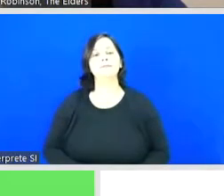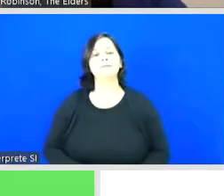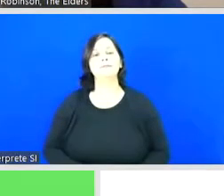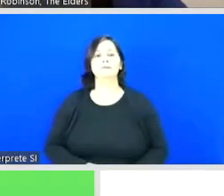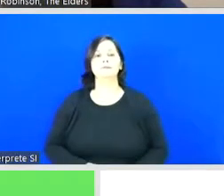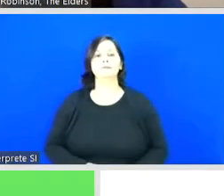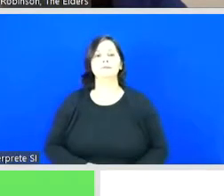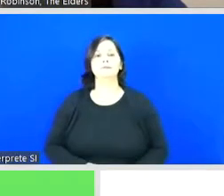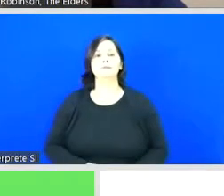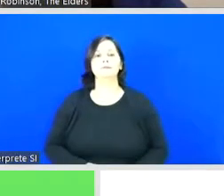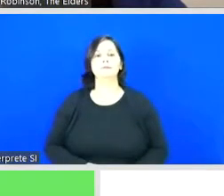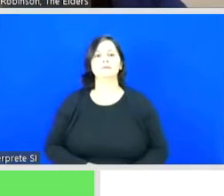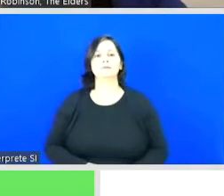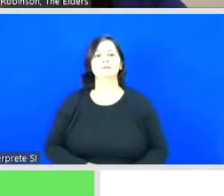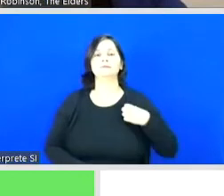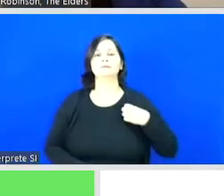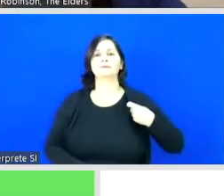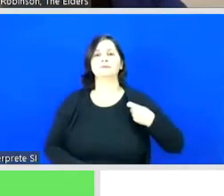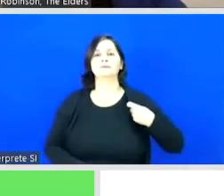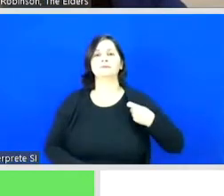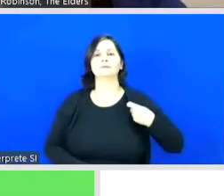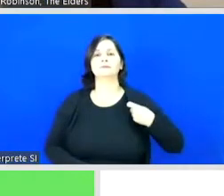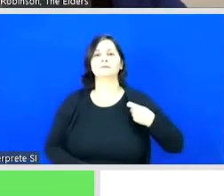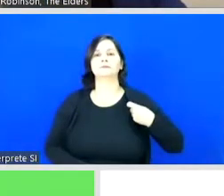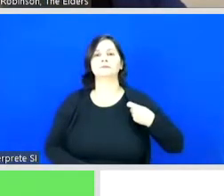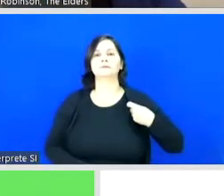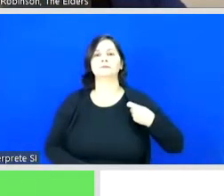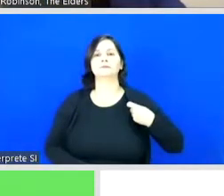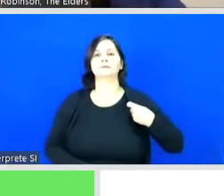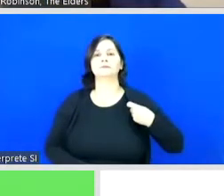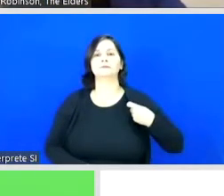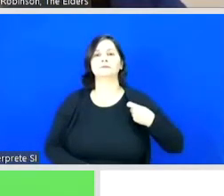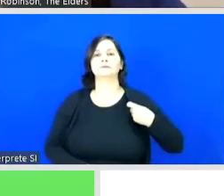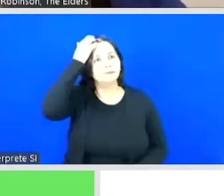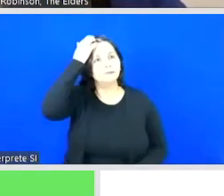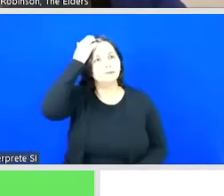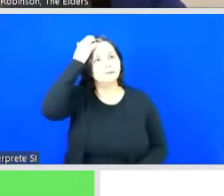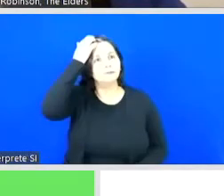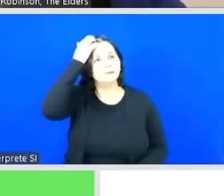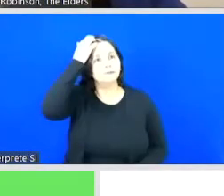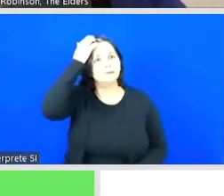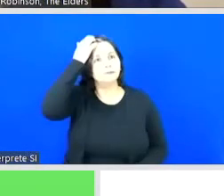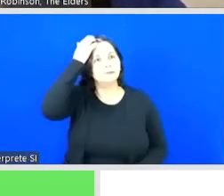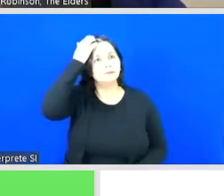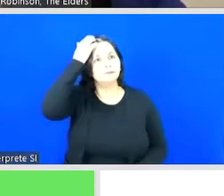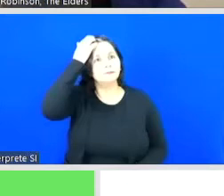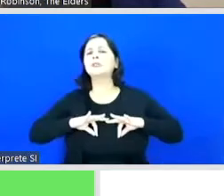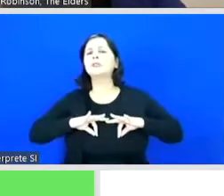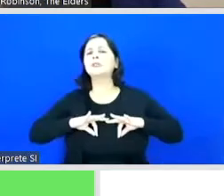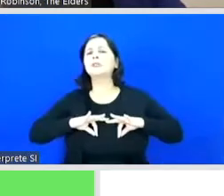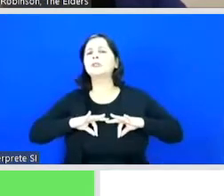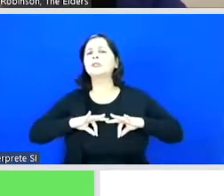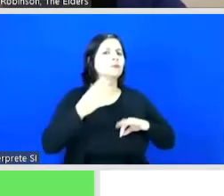Honorable Minister Jonas, would you like to share your views on how can we make